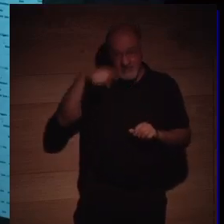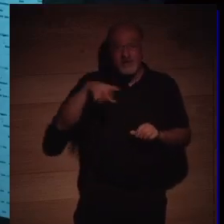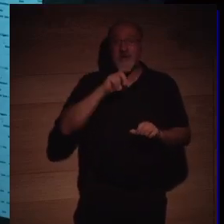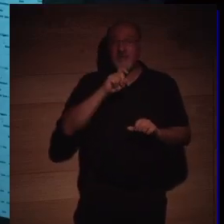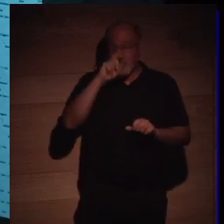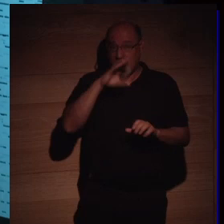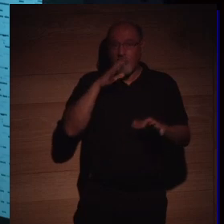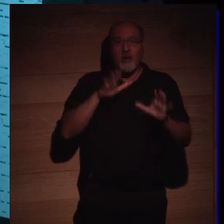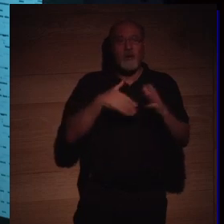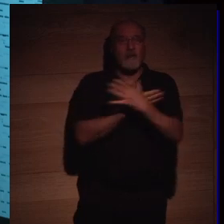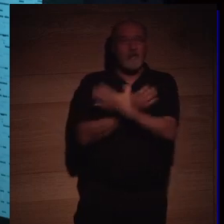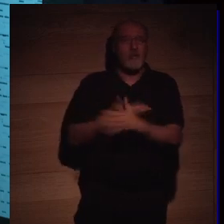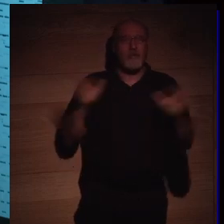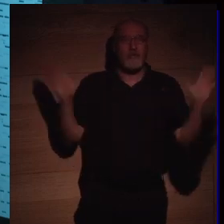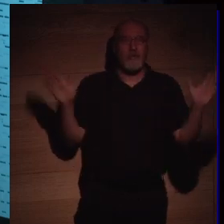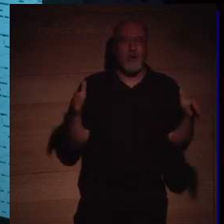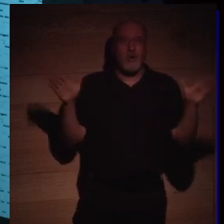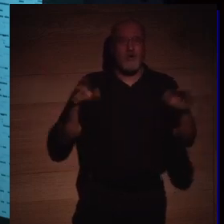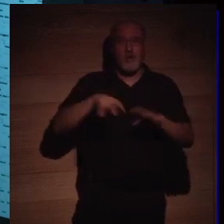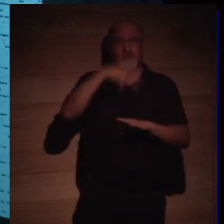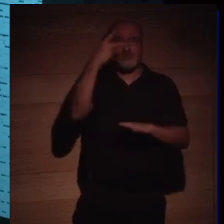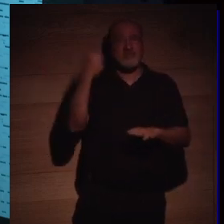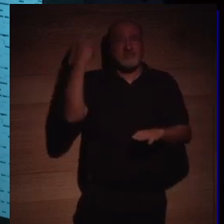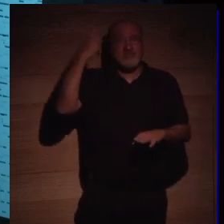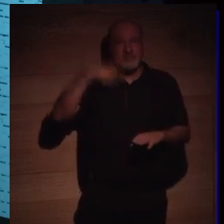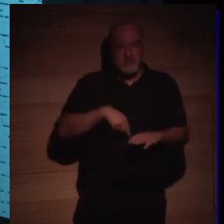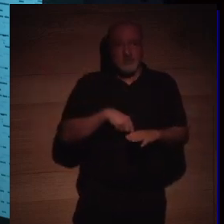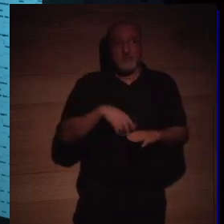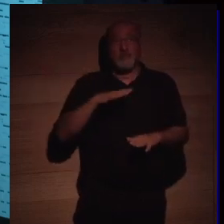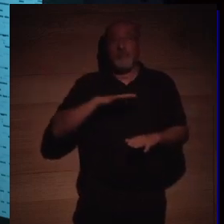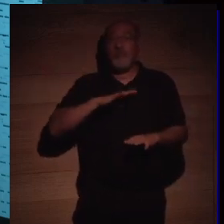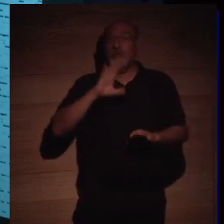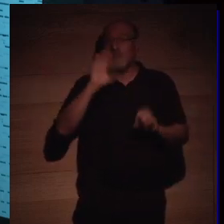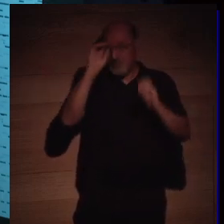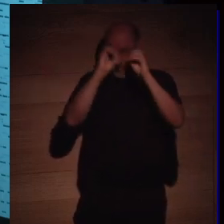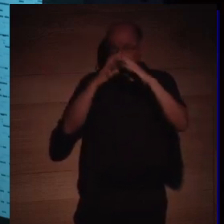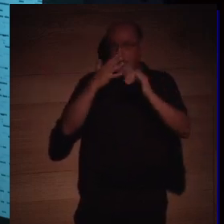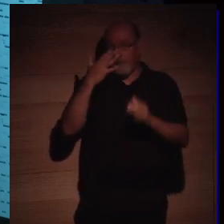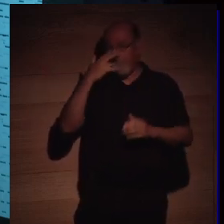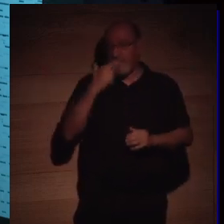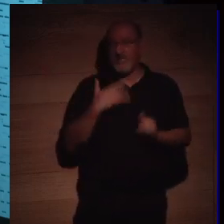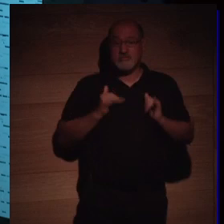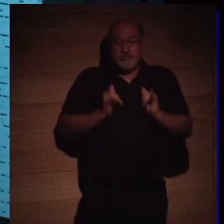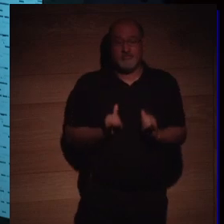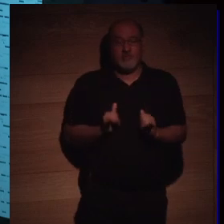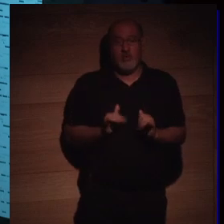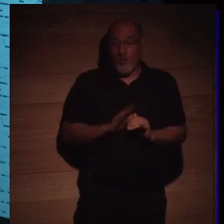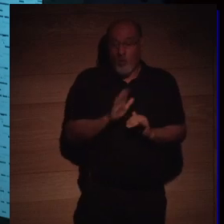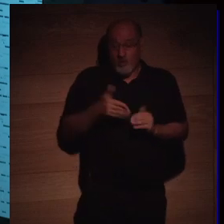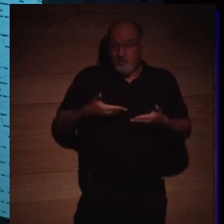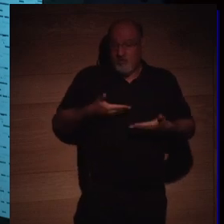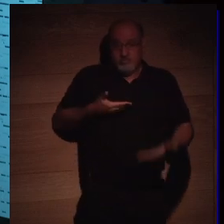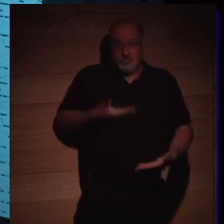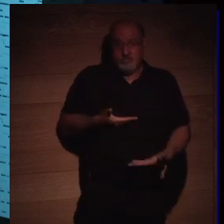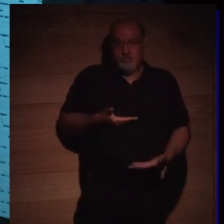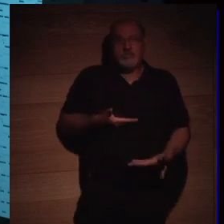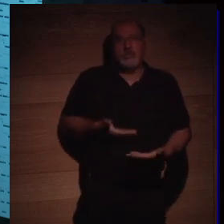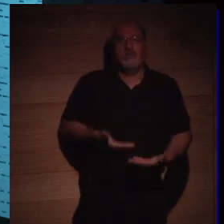Please, don't think of your feet as the end of your body. Feel the impact of your presence in the depths of the earth. Be your